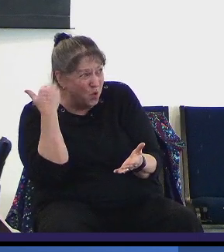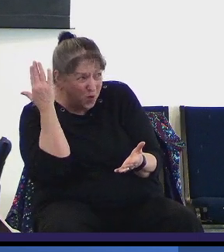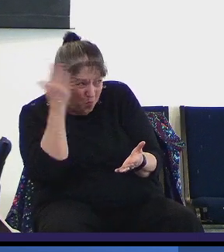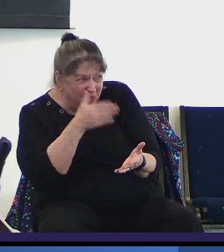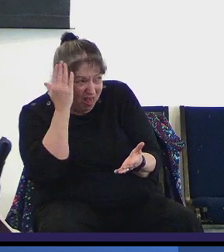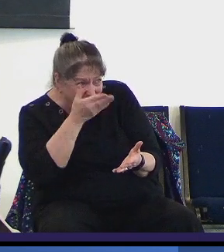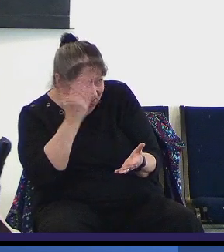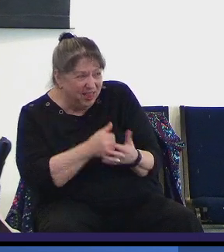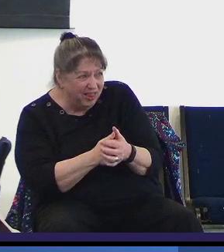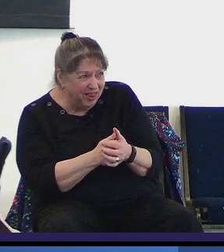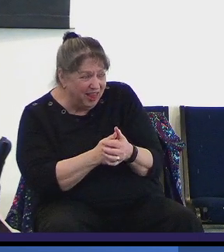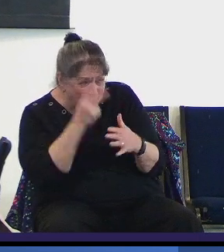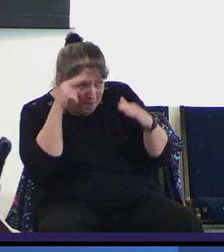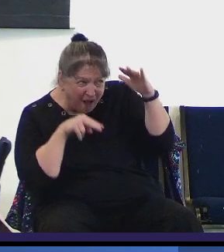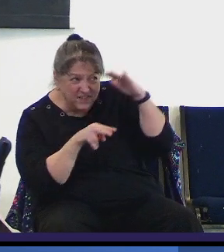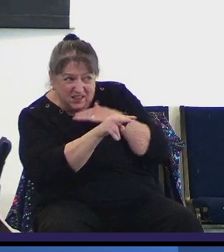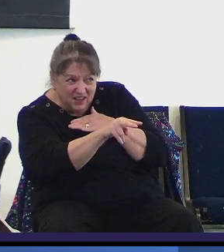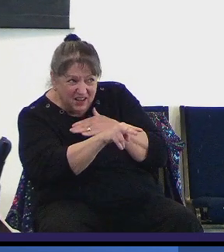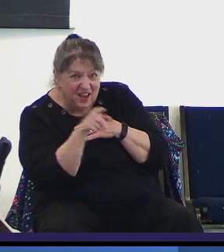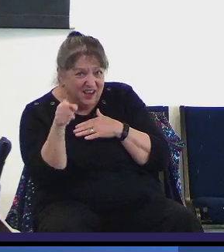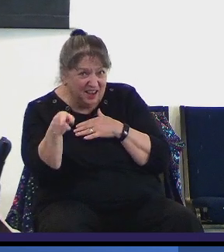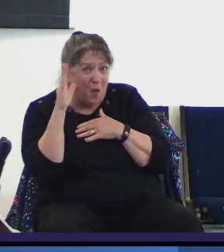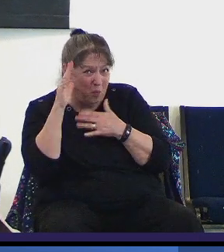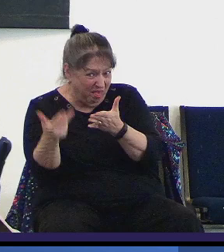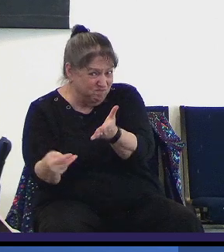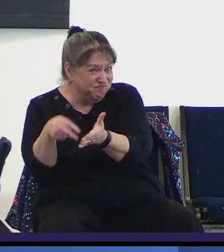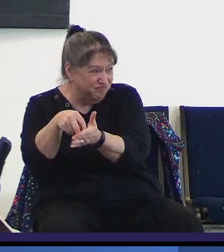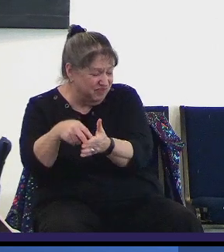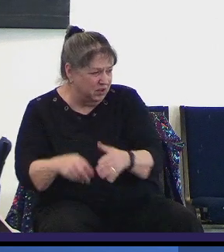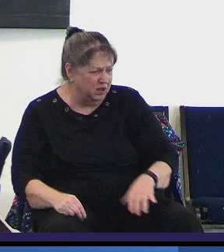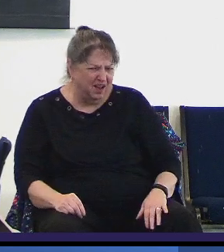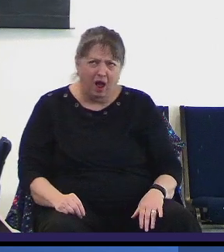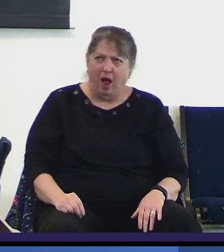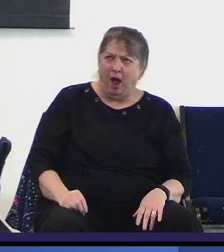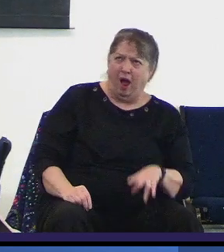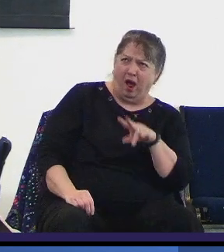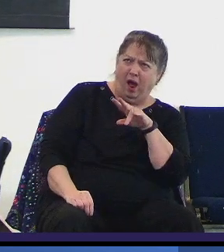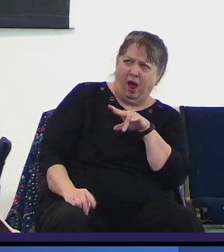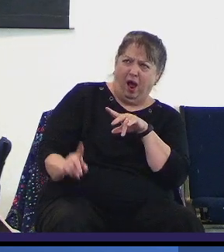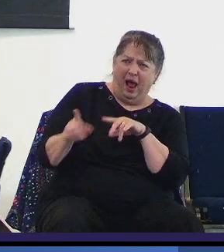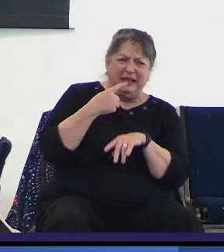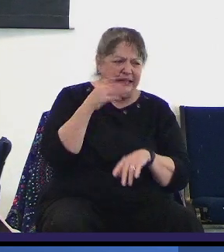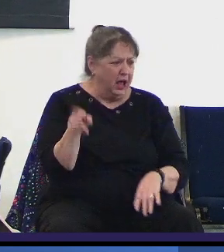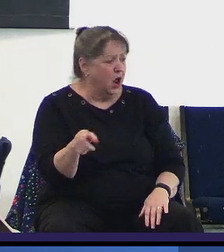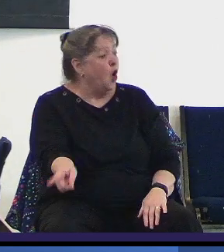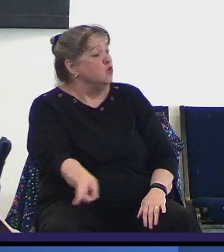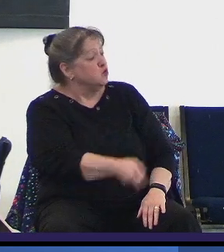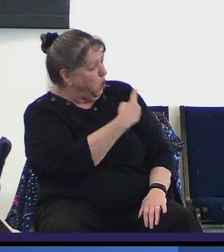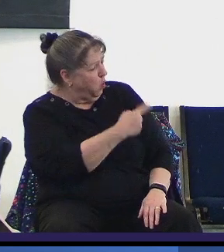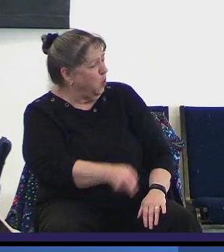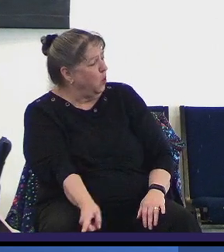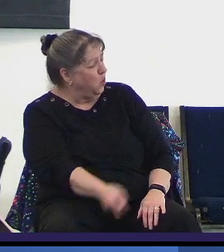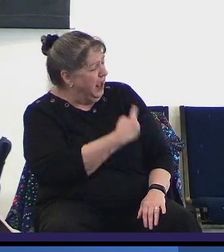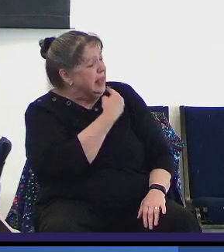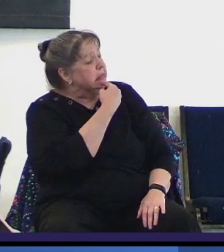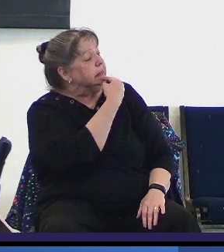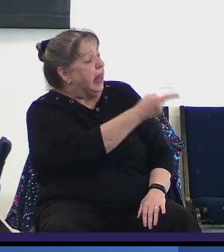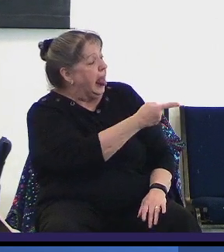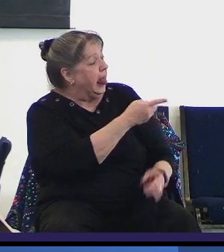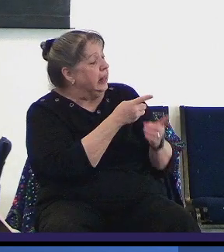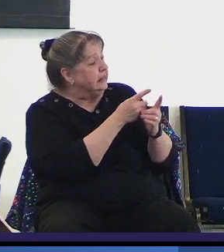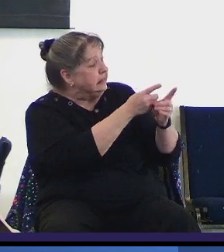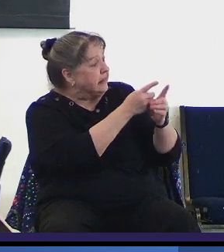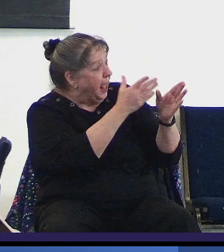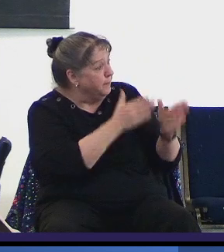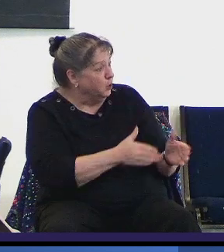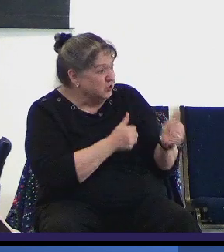scriptures declared prophetically that he would rise from the dead. And then they say to them, go now to the disciples and tell them